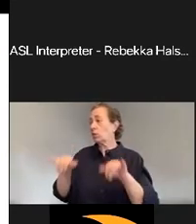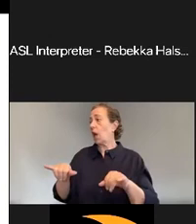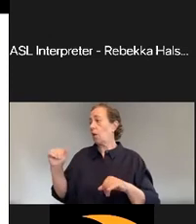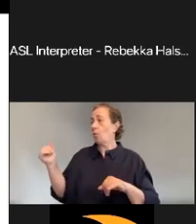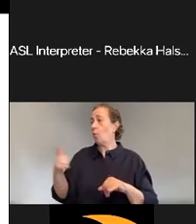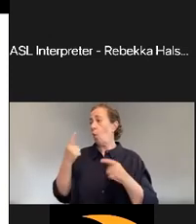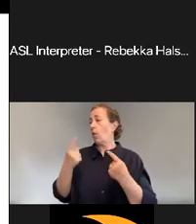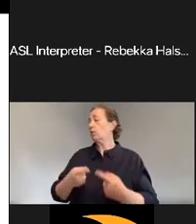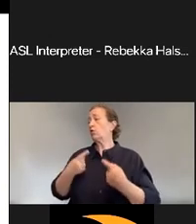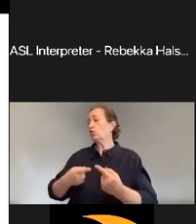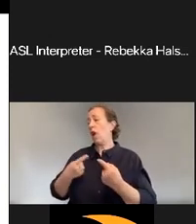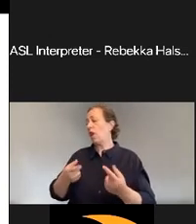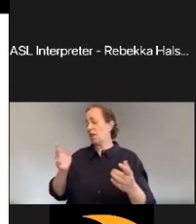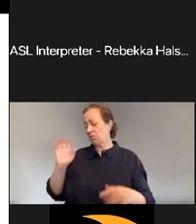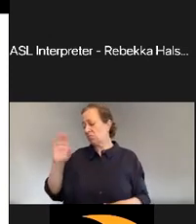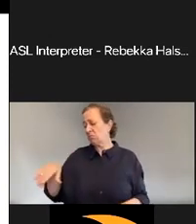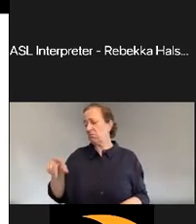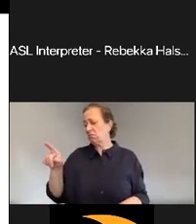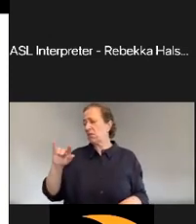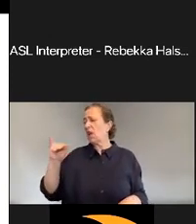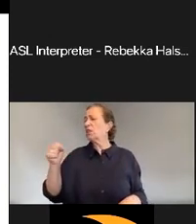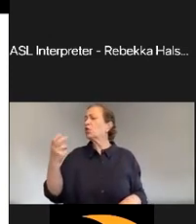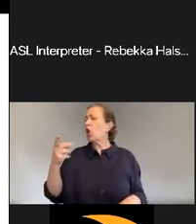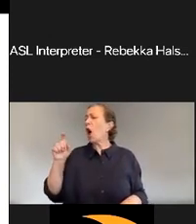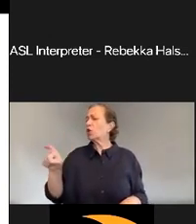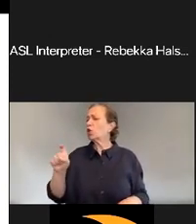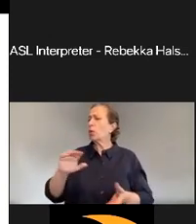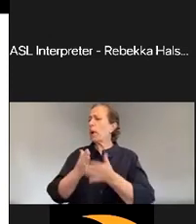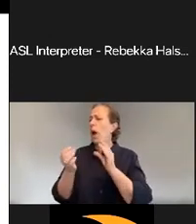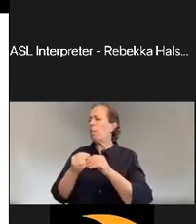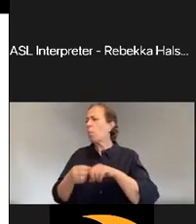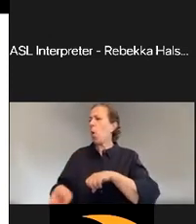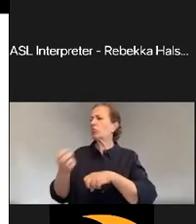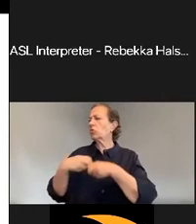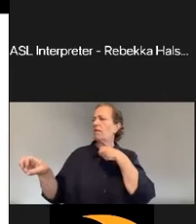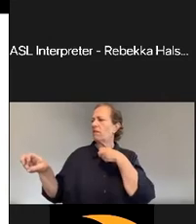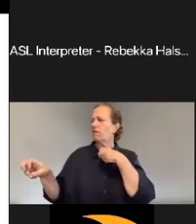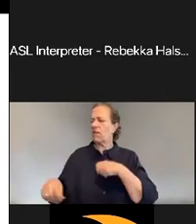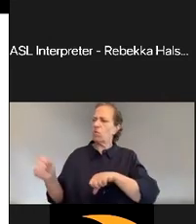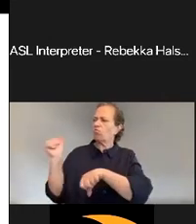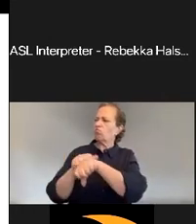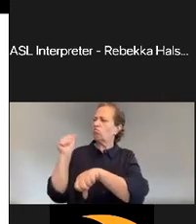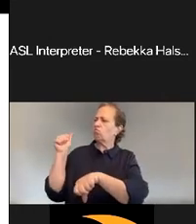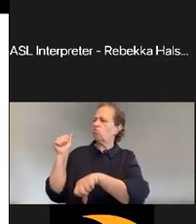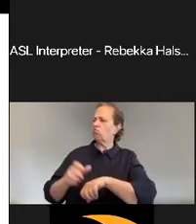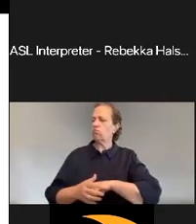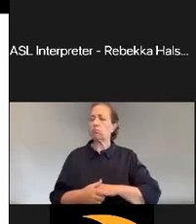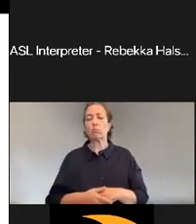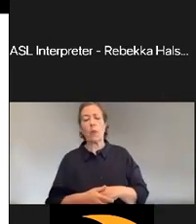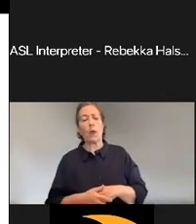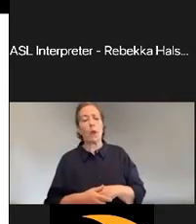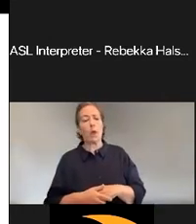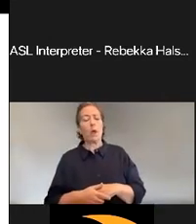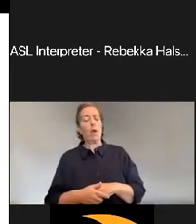learning, and says that Josh just needs to toughen up. When his parents plead with the principal to provide him with help at